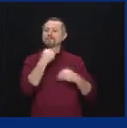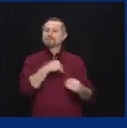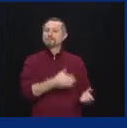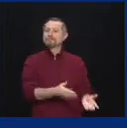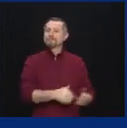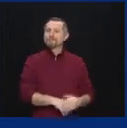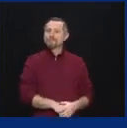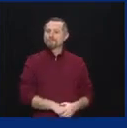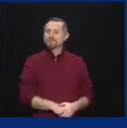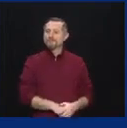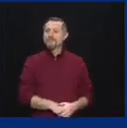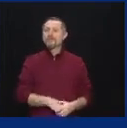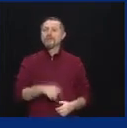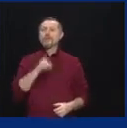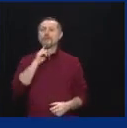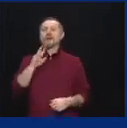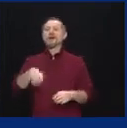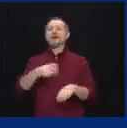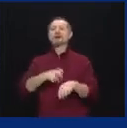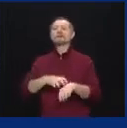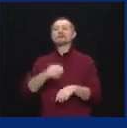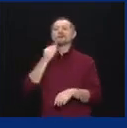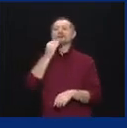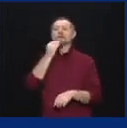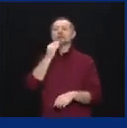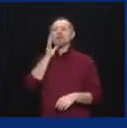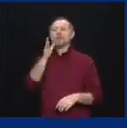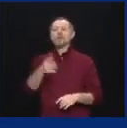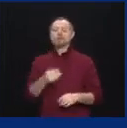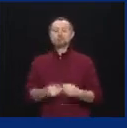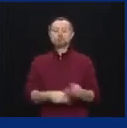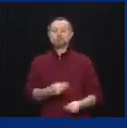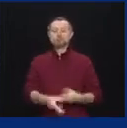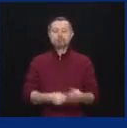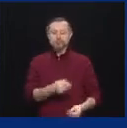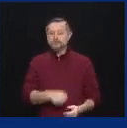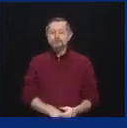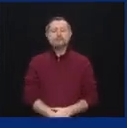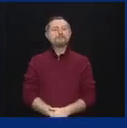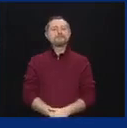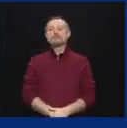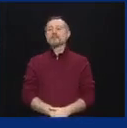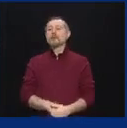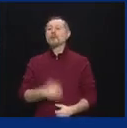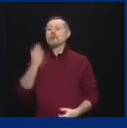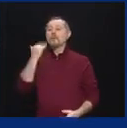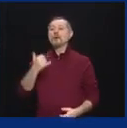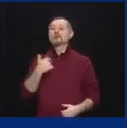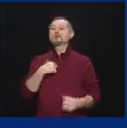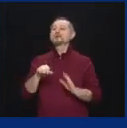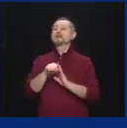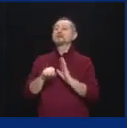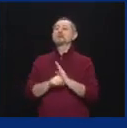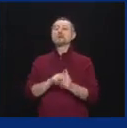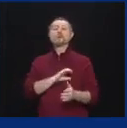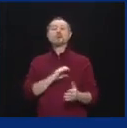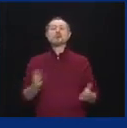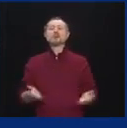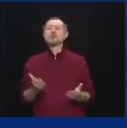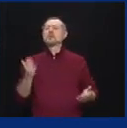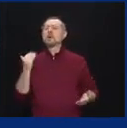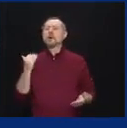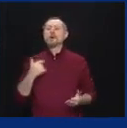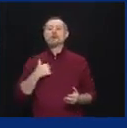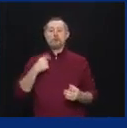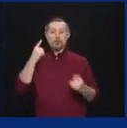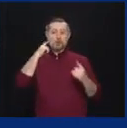eat bangers and mash? No, not. That's all right. That's turkey food for you. So actually, the reason we have state police here, we heard there was a